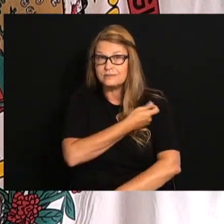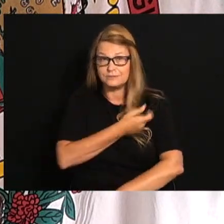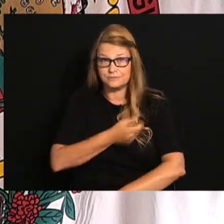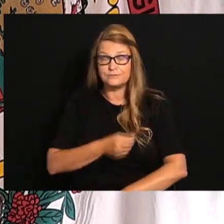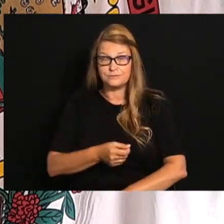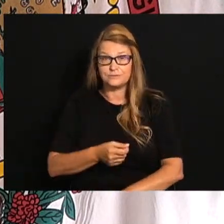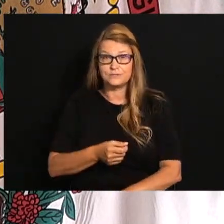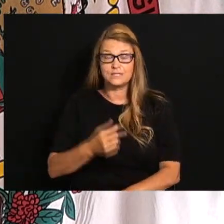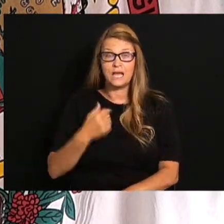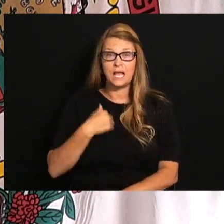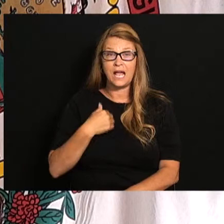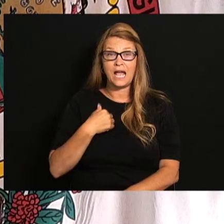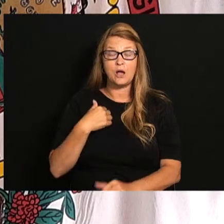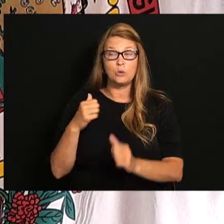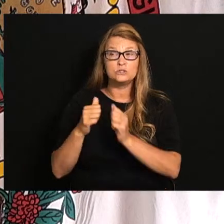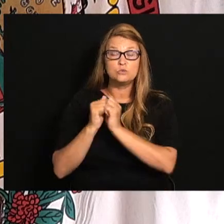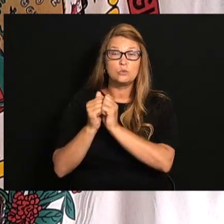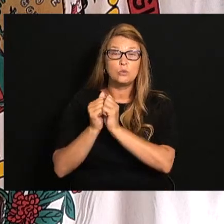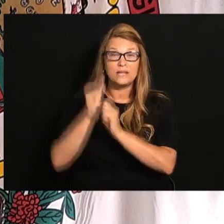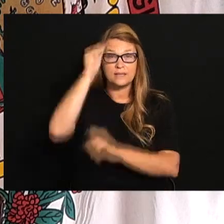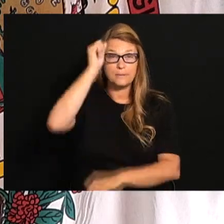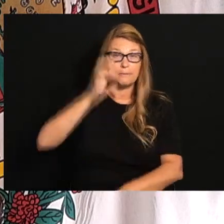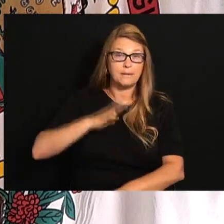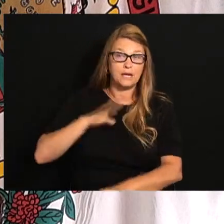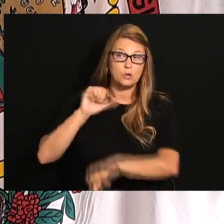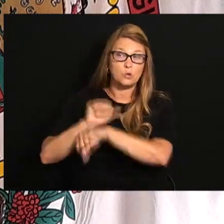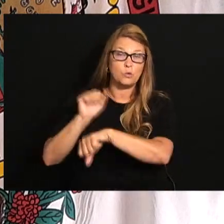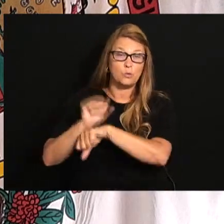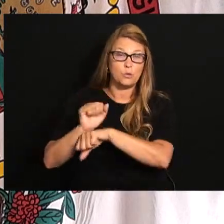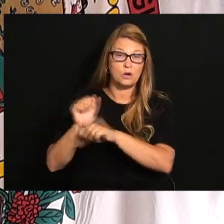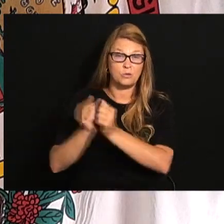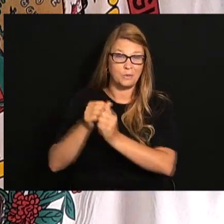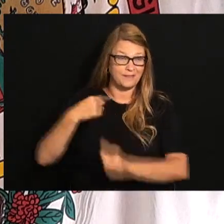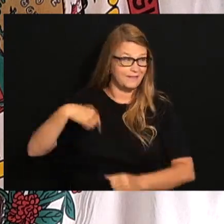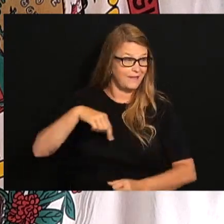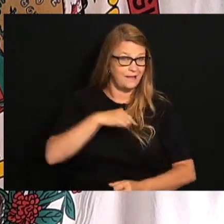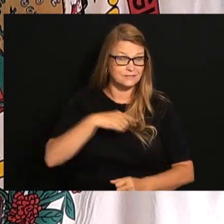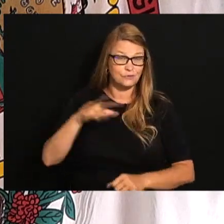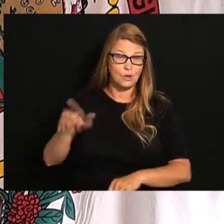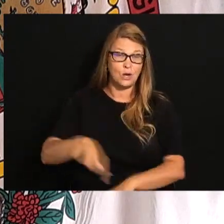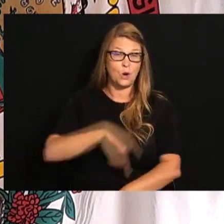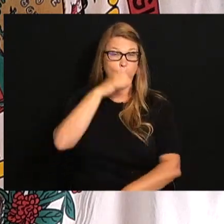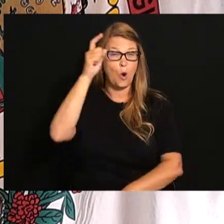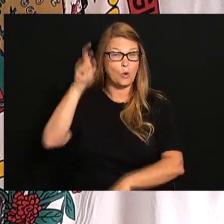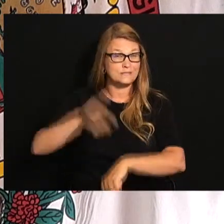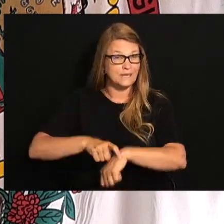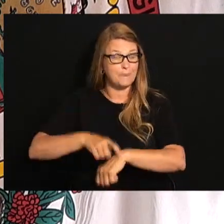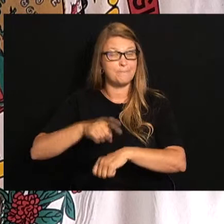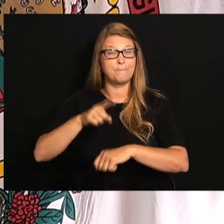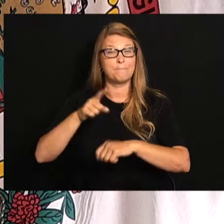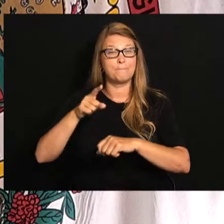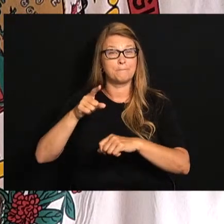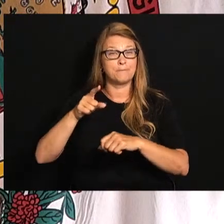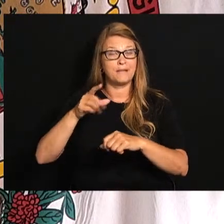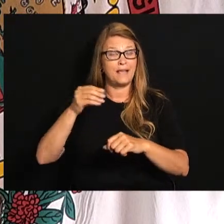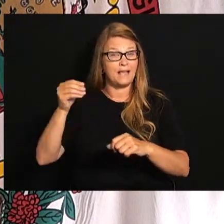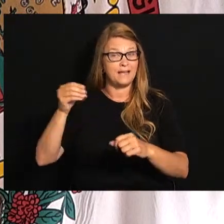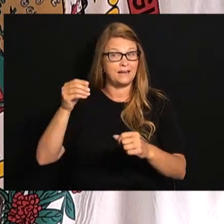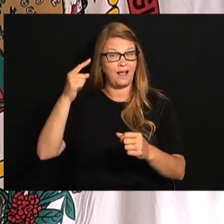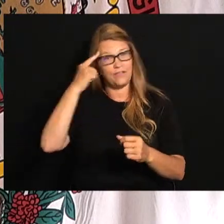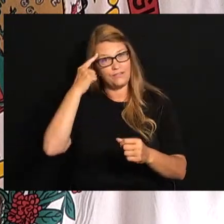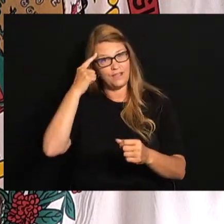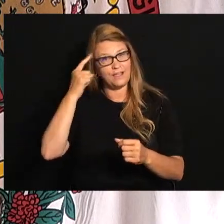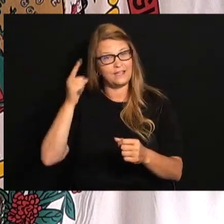I was with a gentleman that had worked for us for a long time. And I think he's